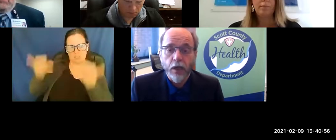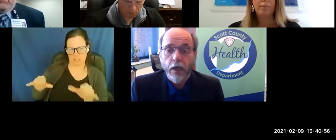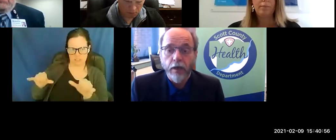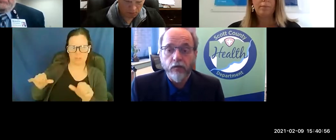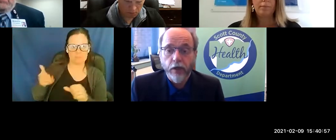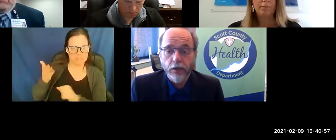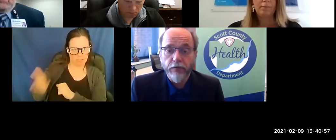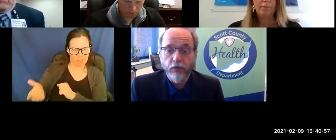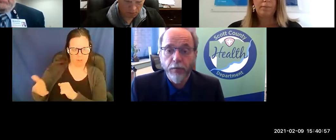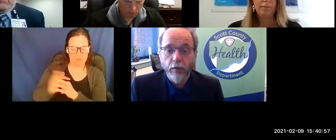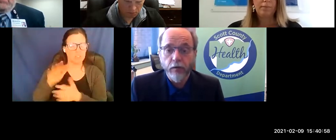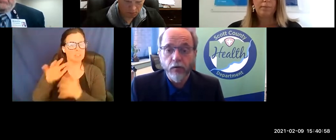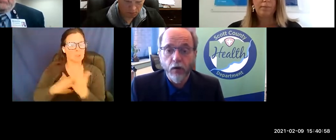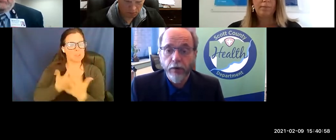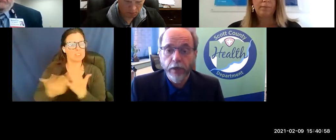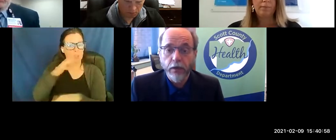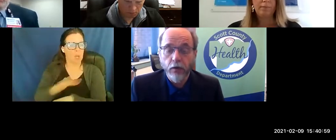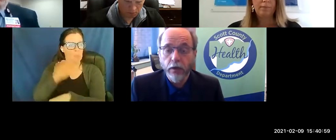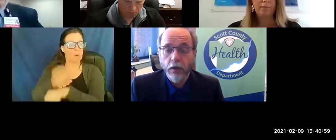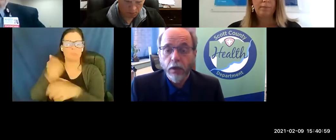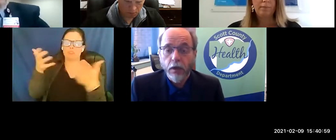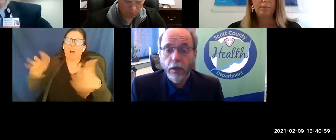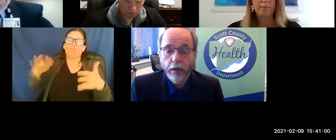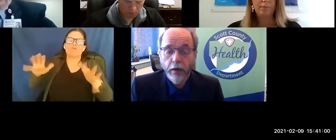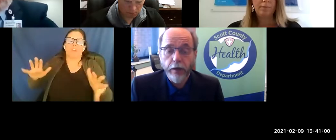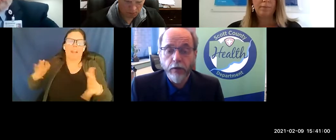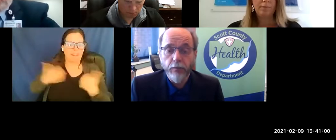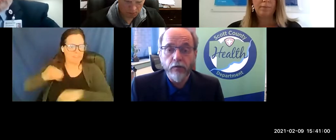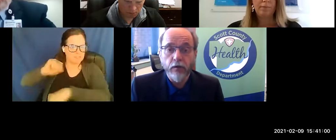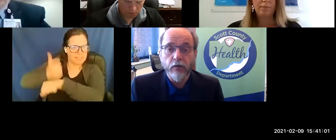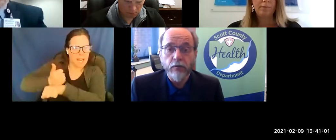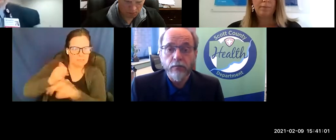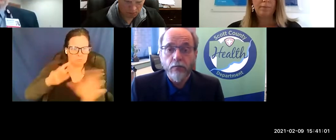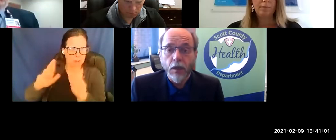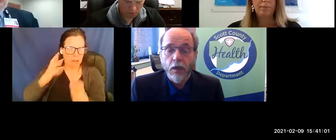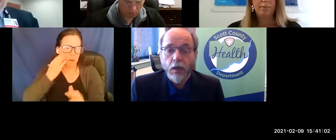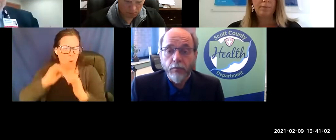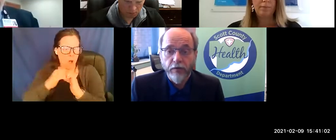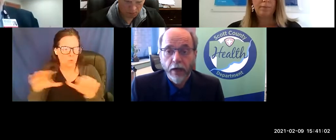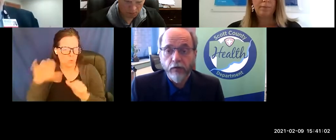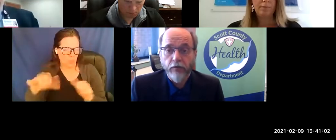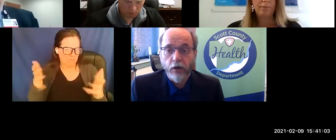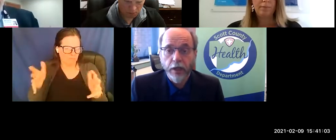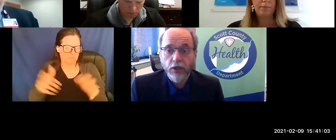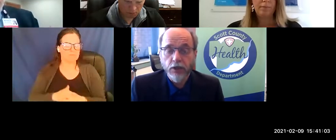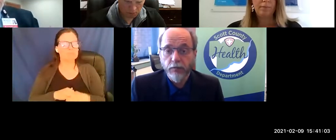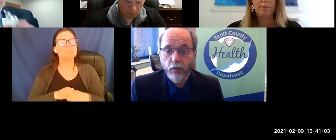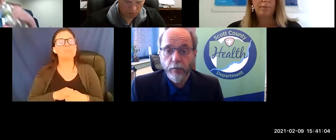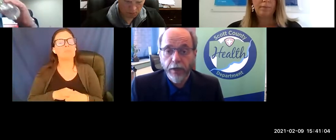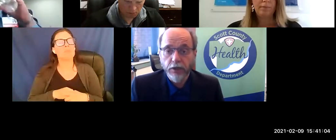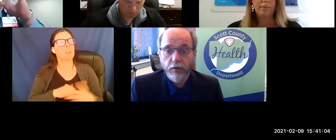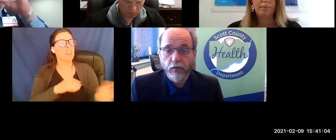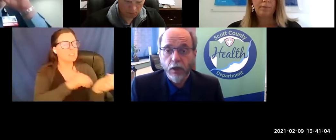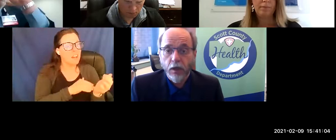systems, and scheduling for appointments is already included in how they do business. Providers have relationships with